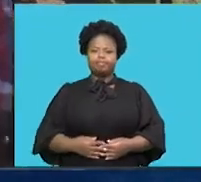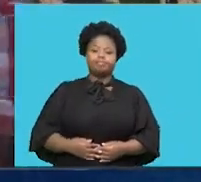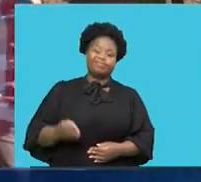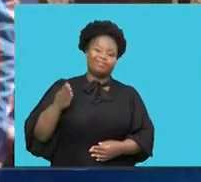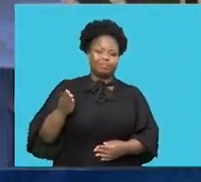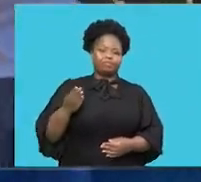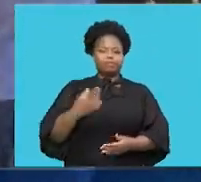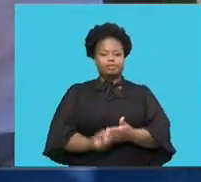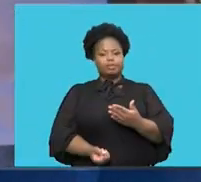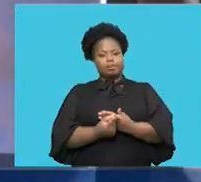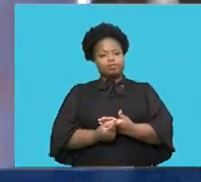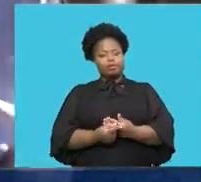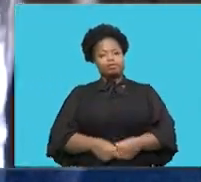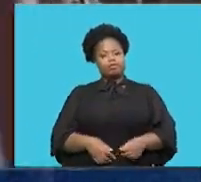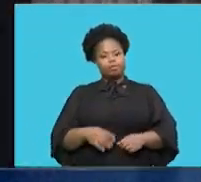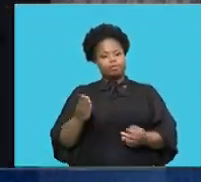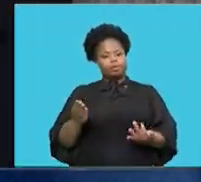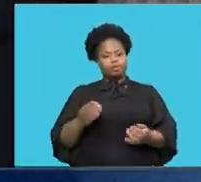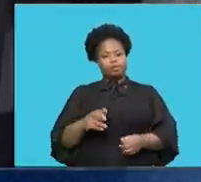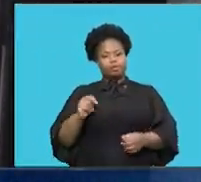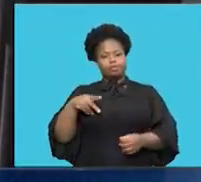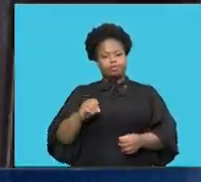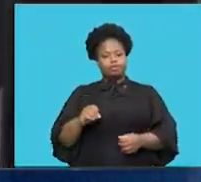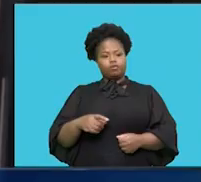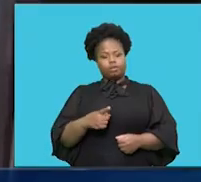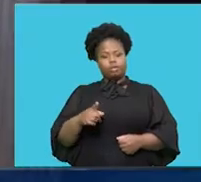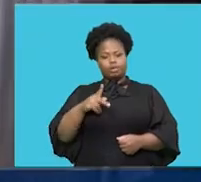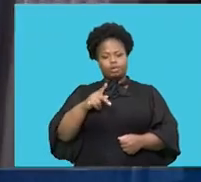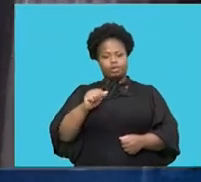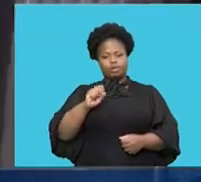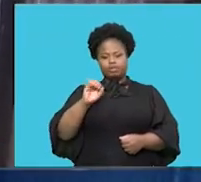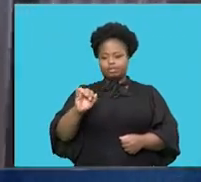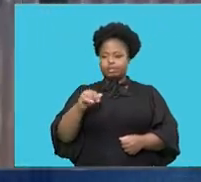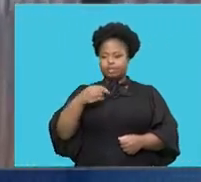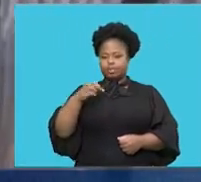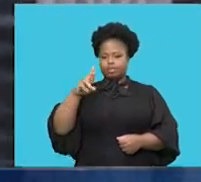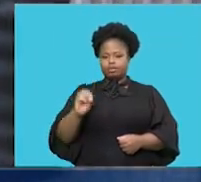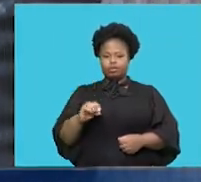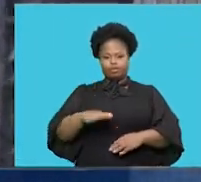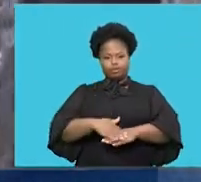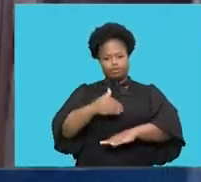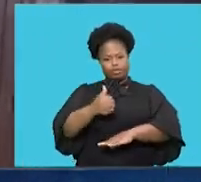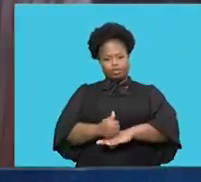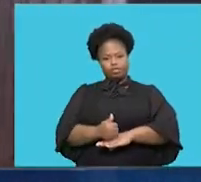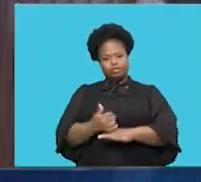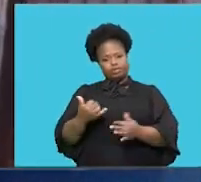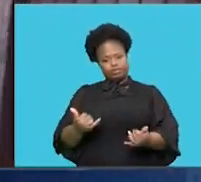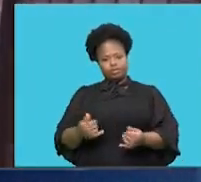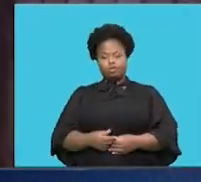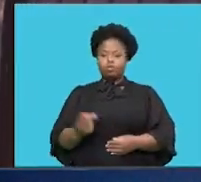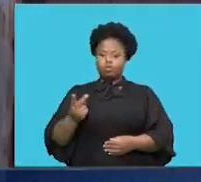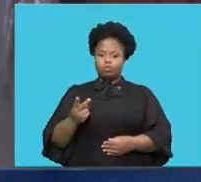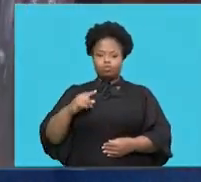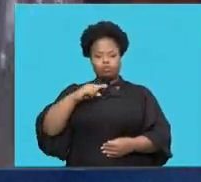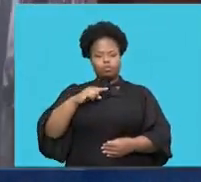ena e phethuwe ke mokgatlo wa tshehetso ya setšhaba wa Kasi Hero Foundation. O ileng wa potlaka ka diphallelo